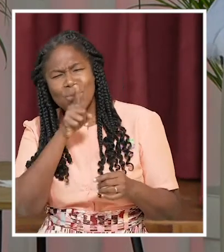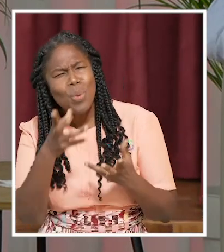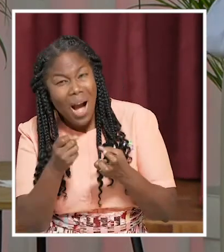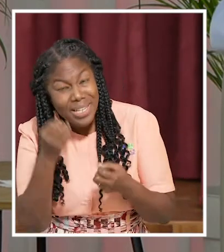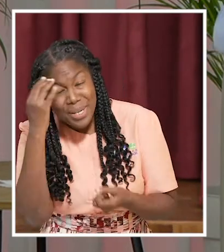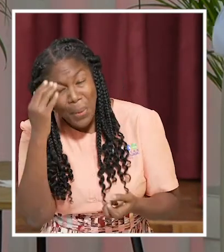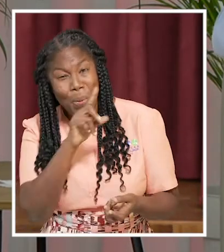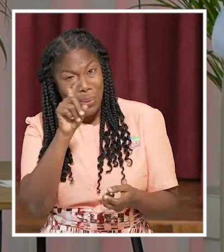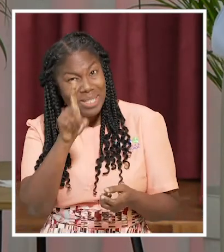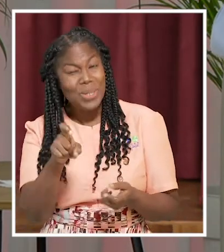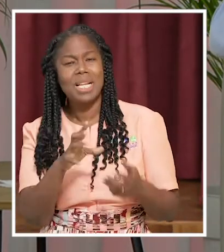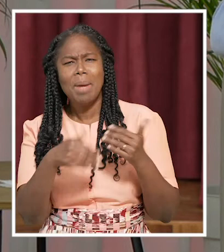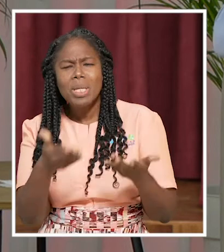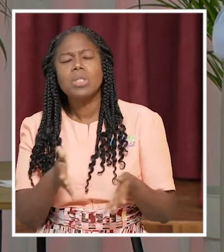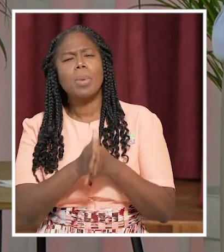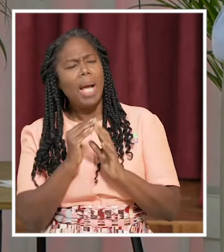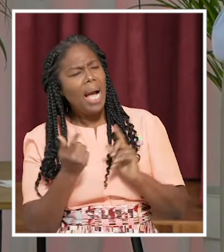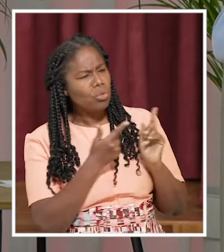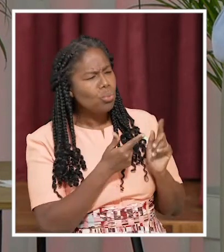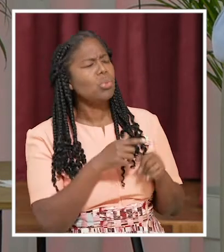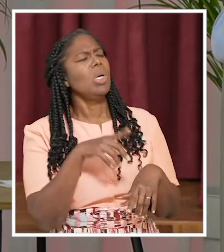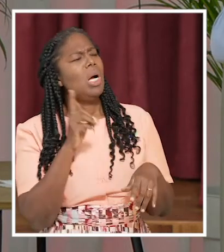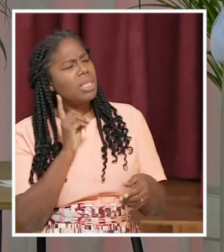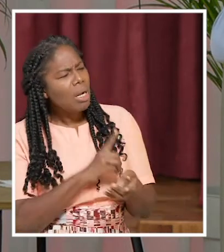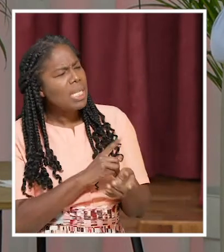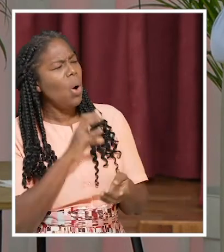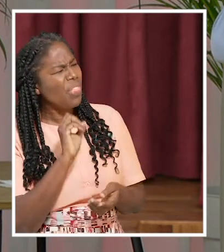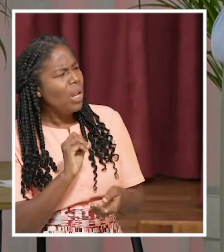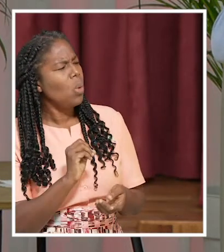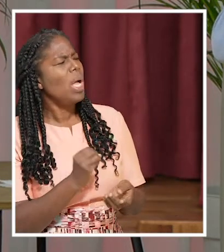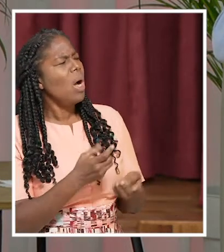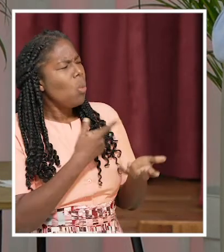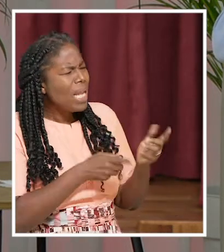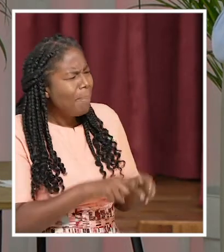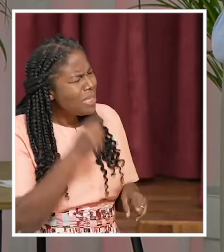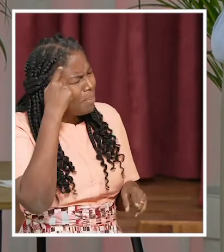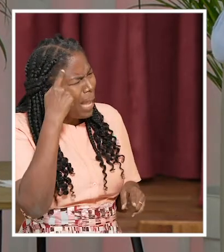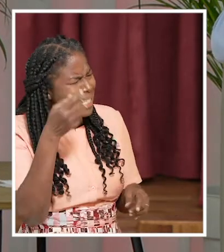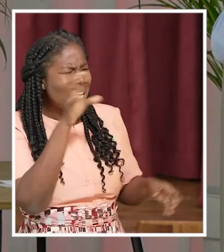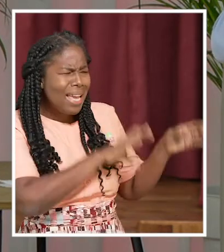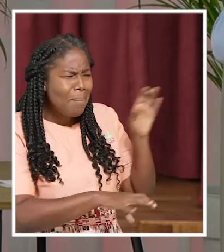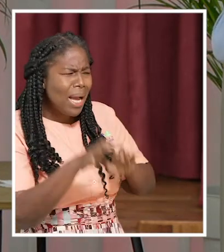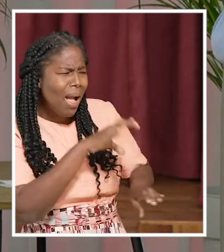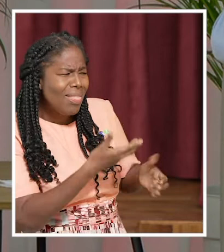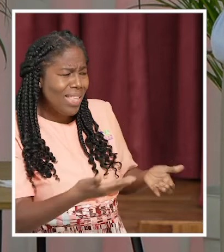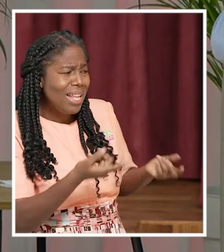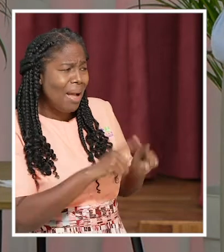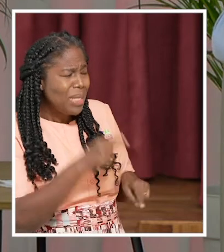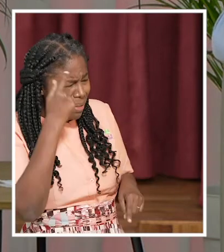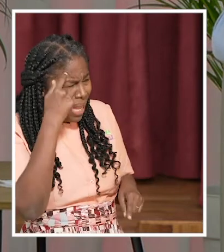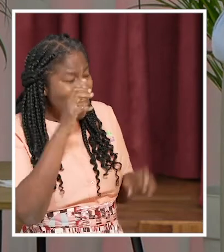me to ask Dr. Otello, is it a chemical thing that happens in the mind, and could it be treated with